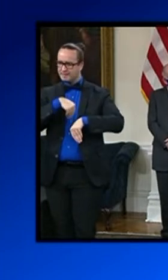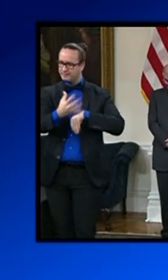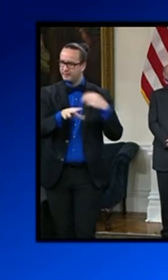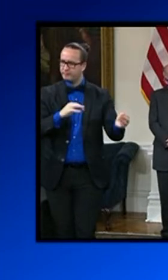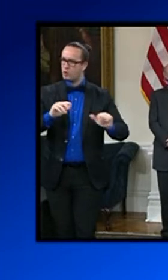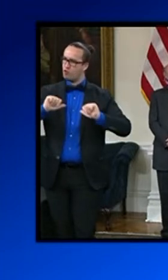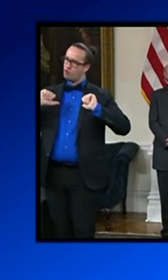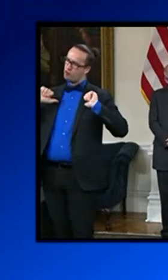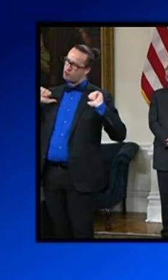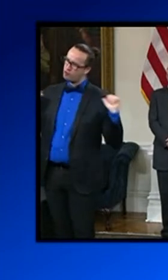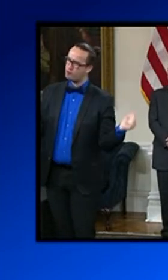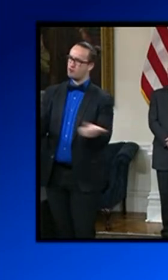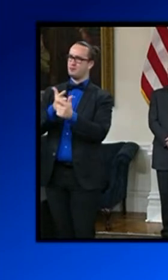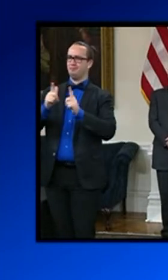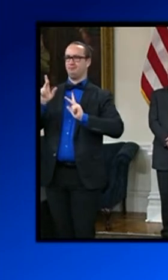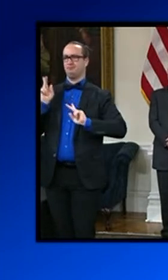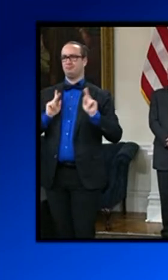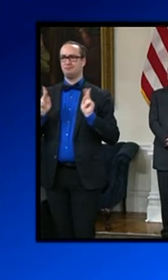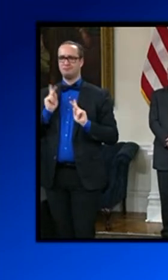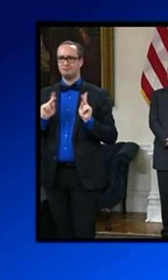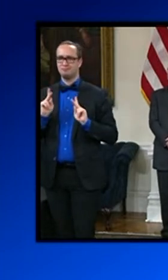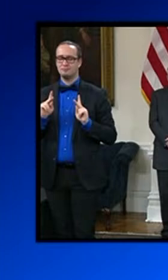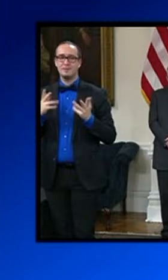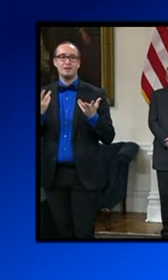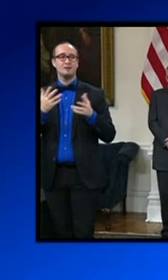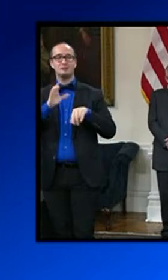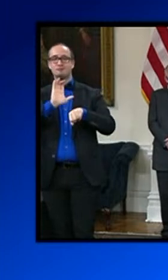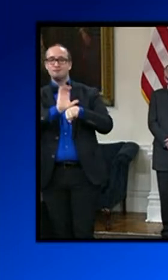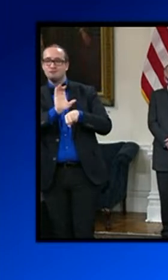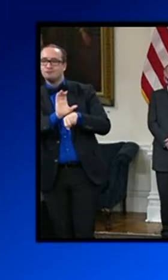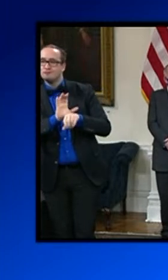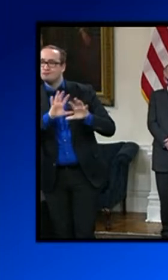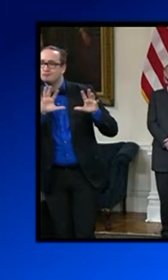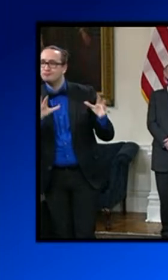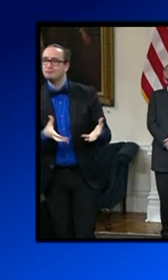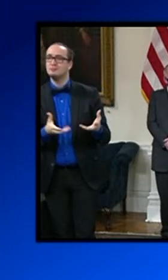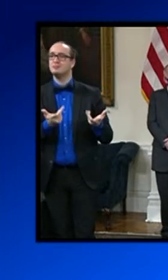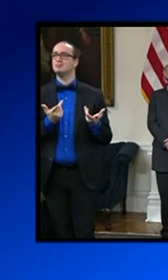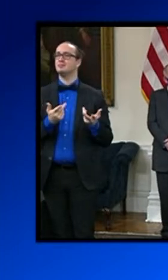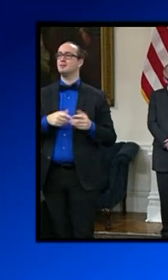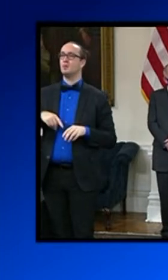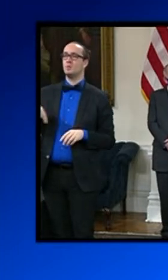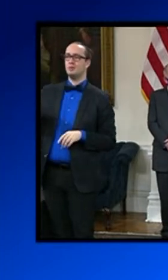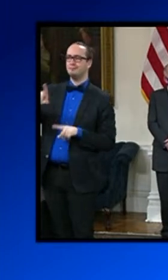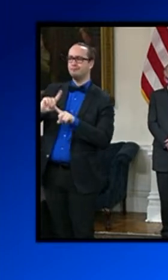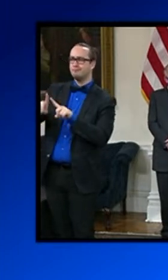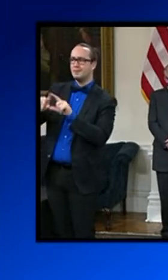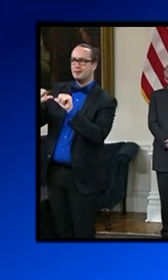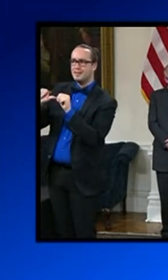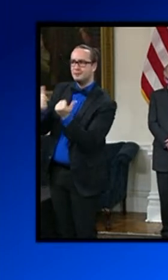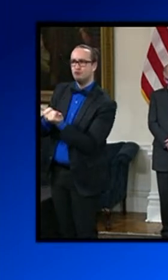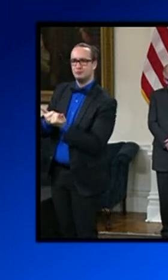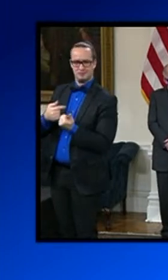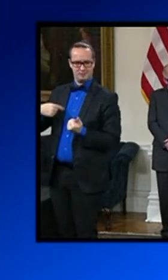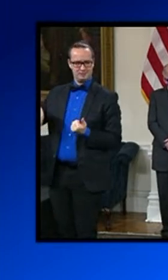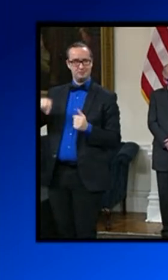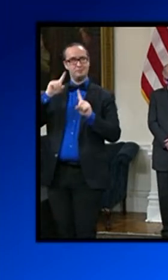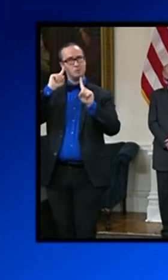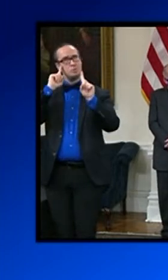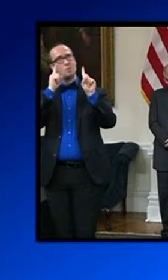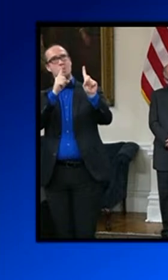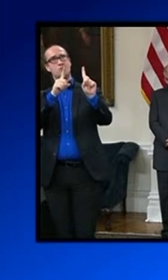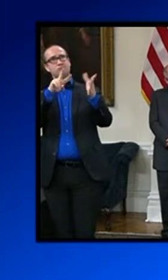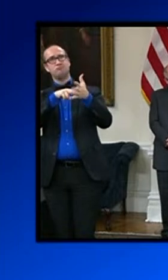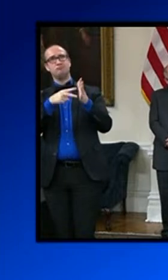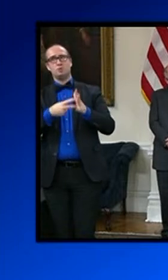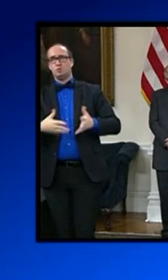and intentionality is our mantra. We want to meet people where they are. I was asked to review a